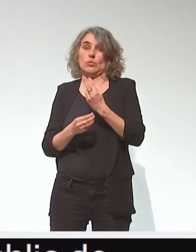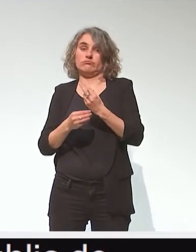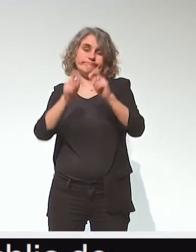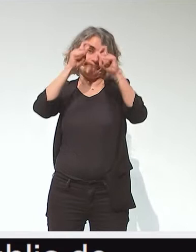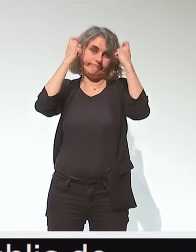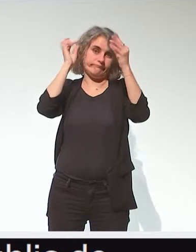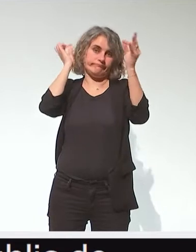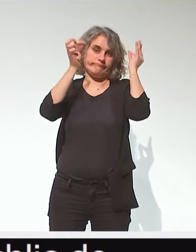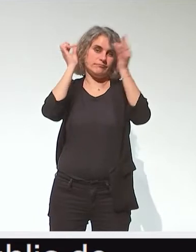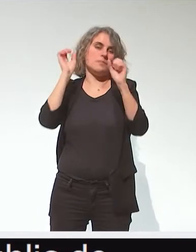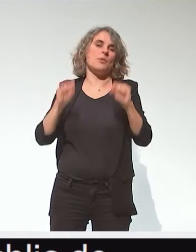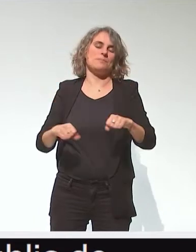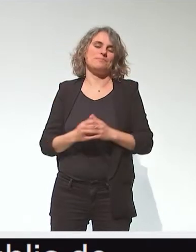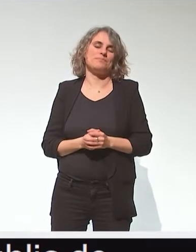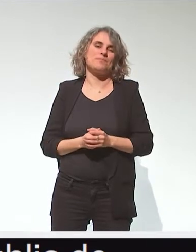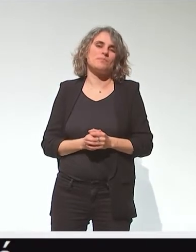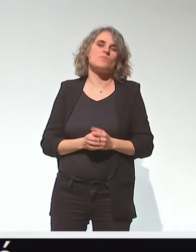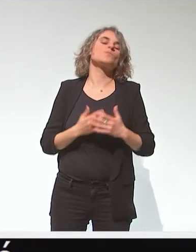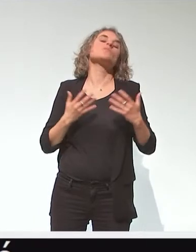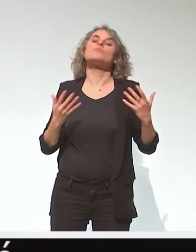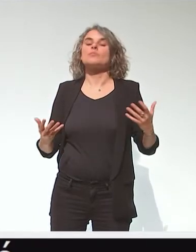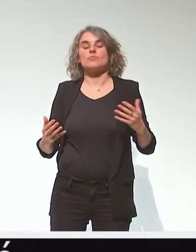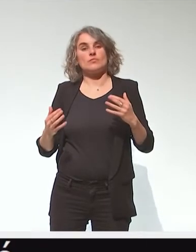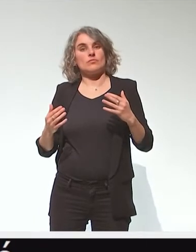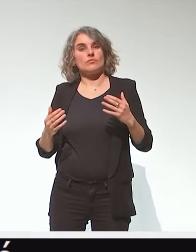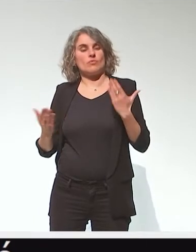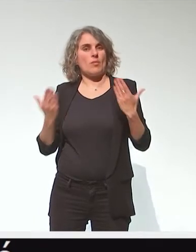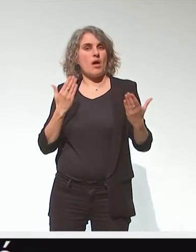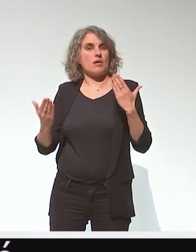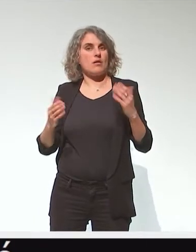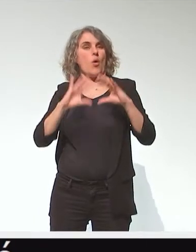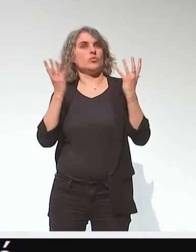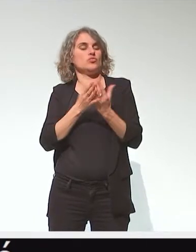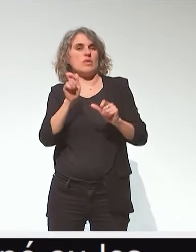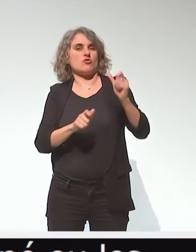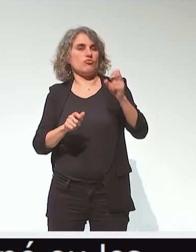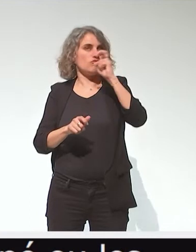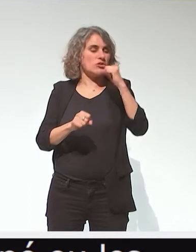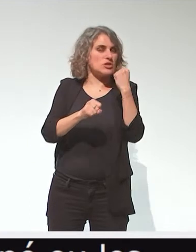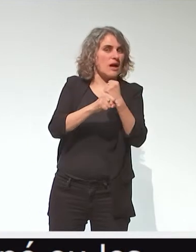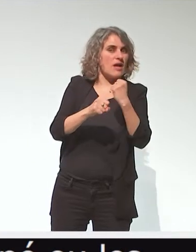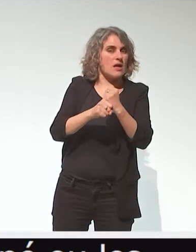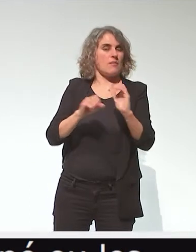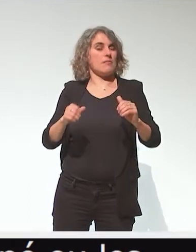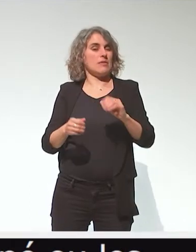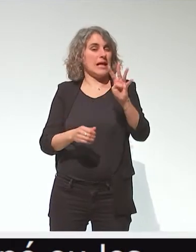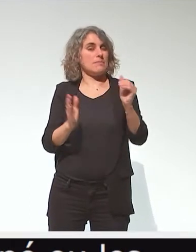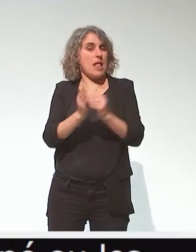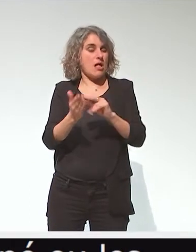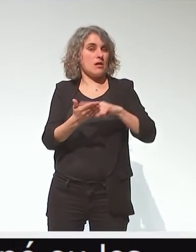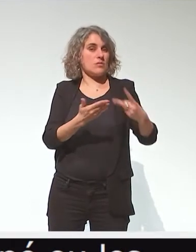reclassed as handicapped or already handicapped officially. So as a proportion of job seekers